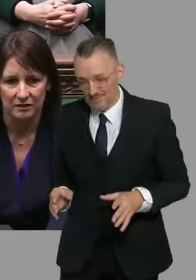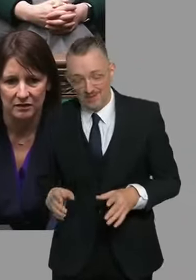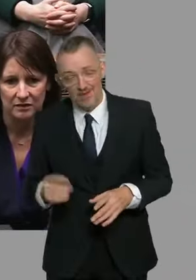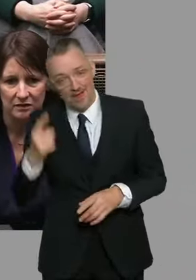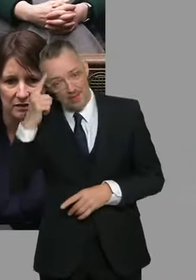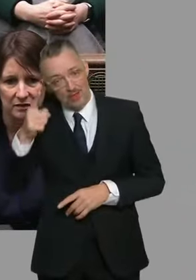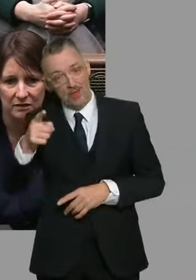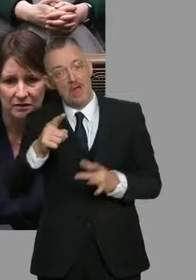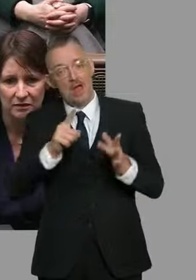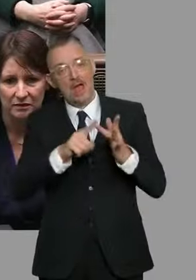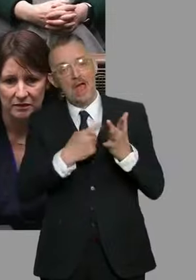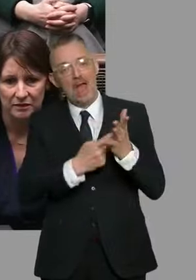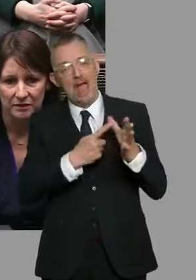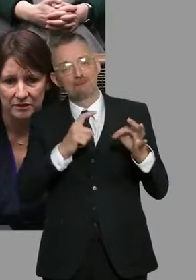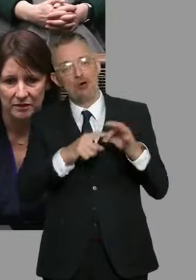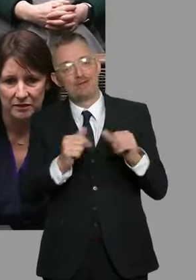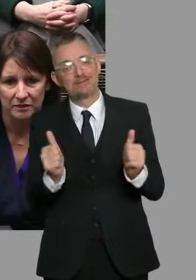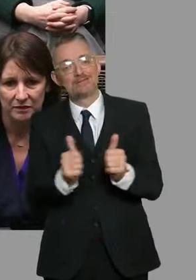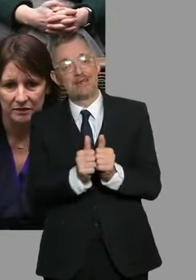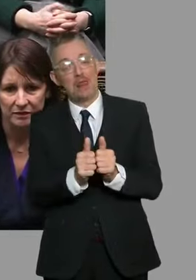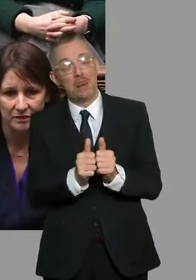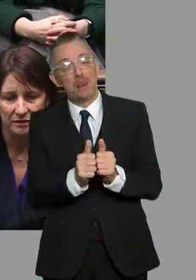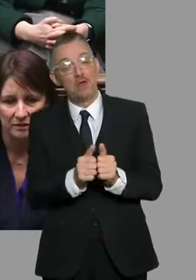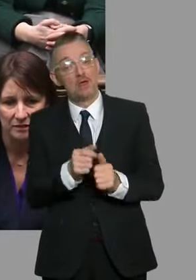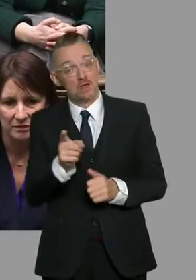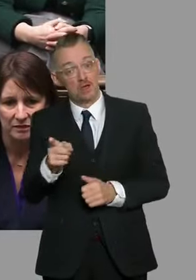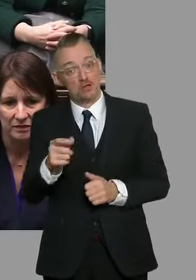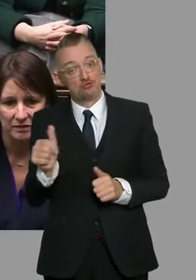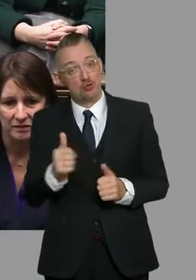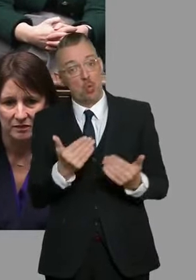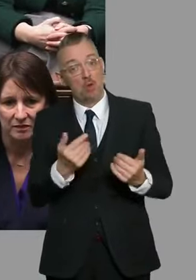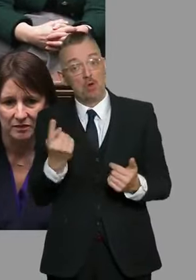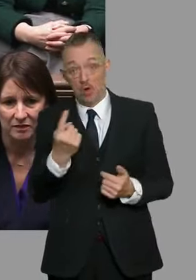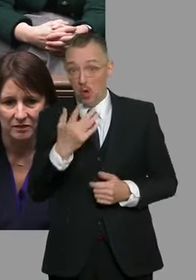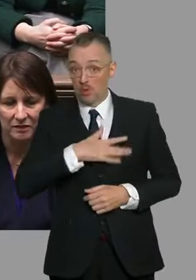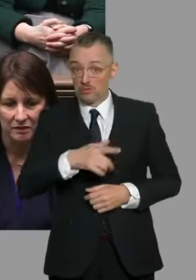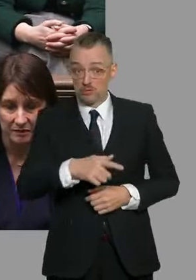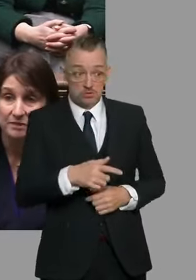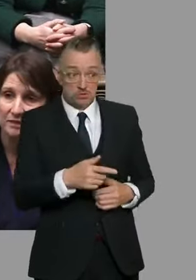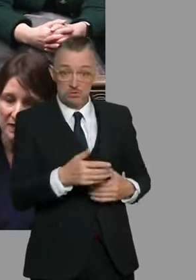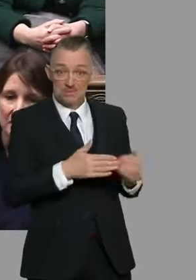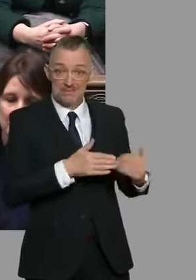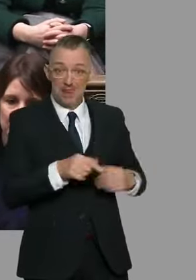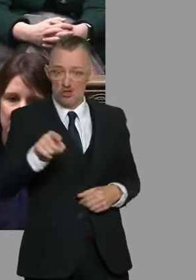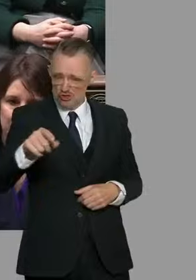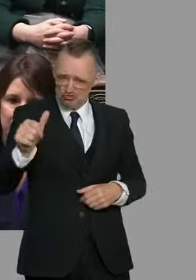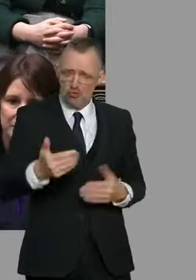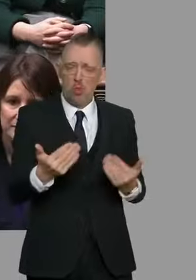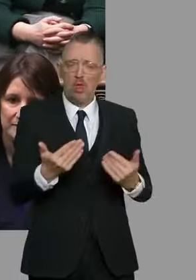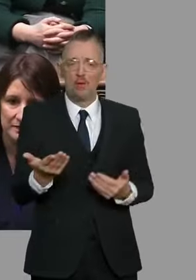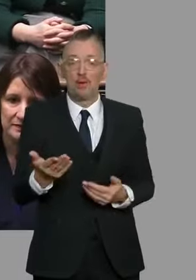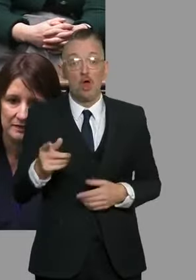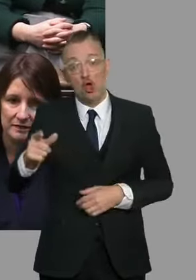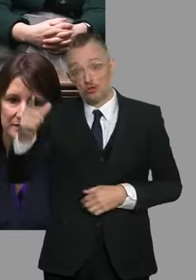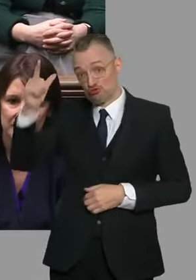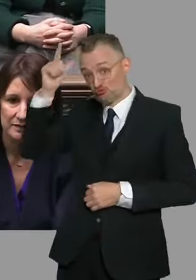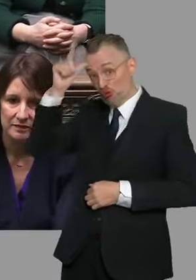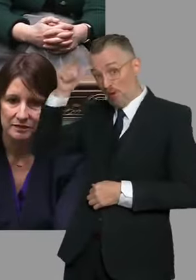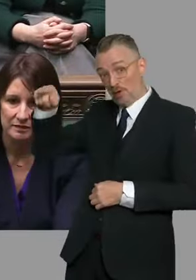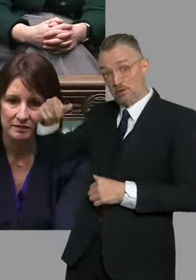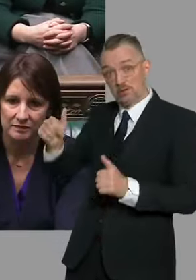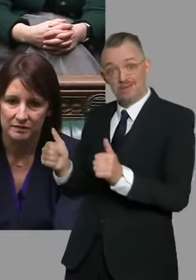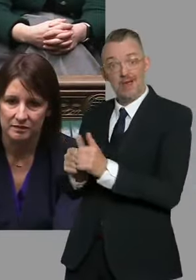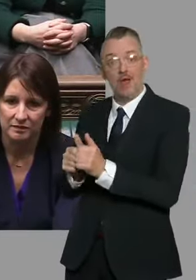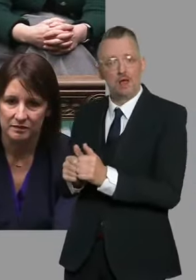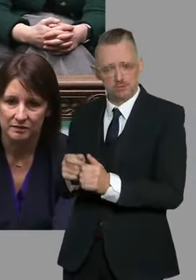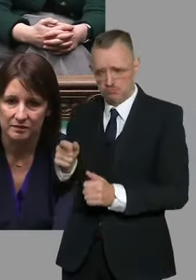trade would have welcomed it. She should also welcome the German deal that we did this week. Many of the boats that are finding their way to